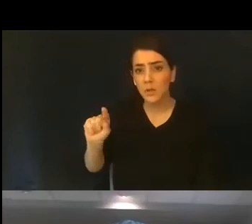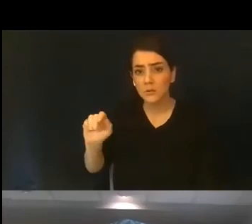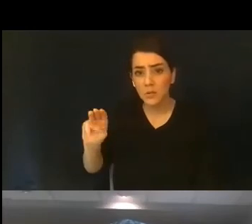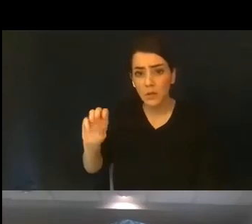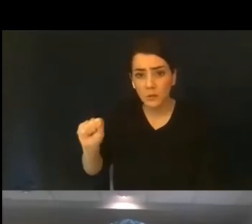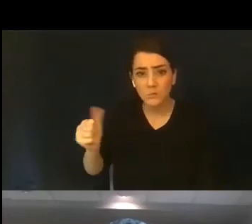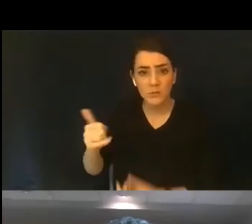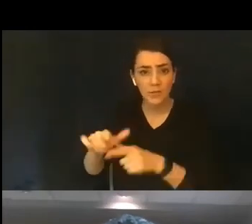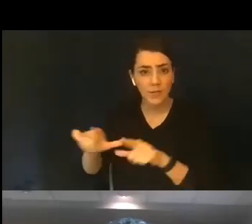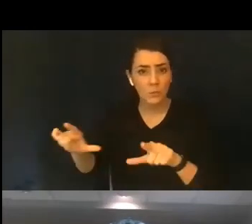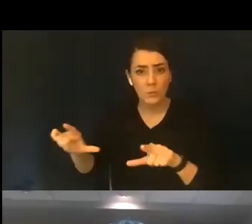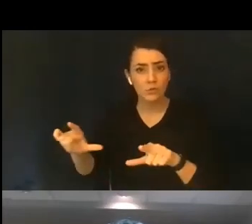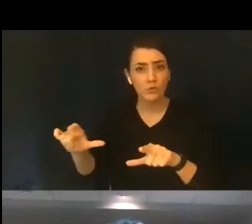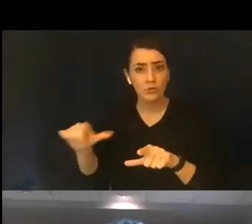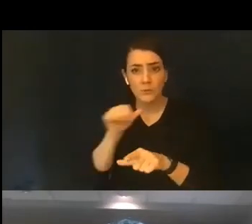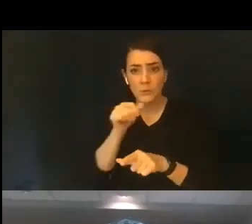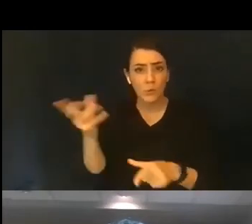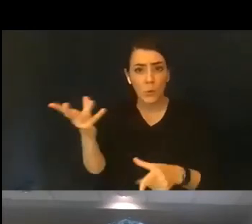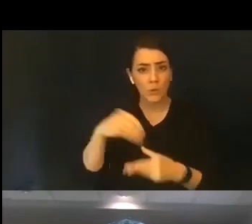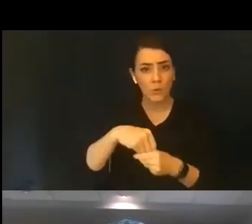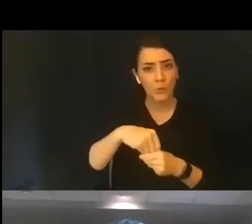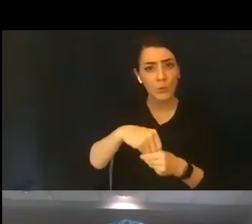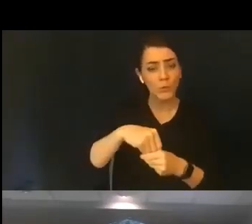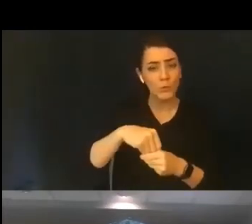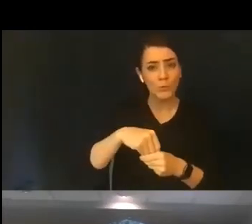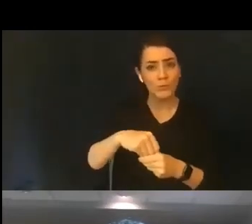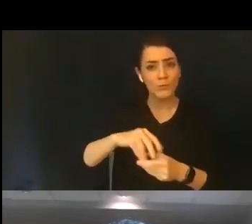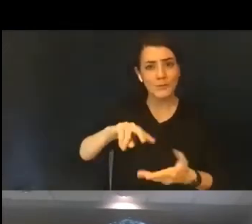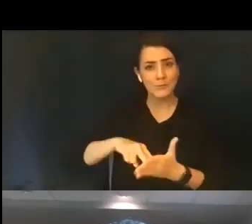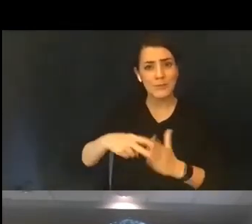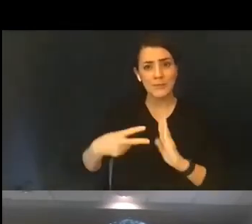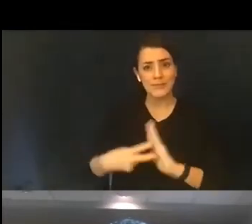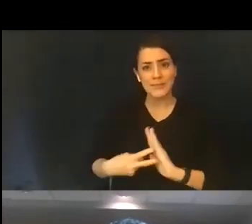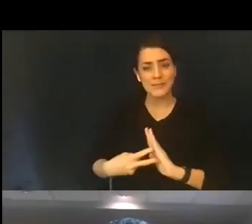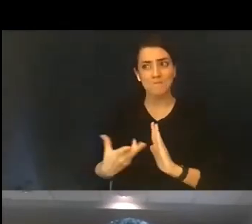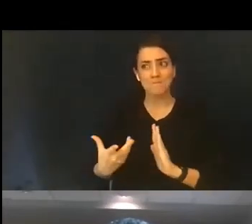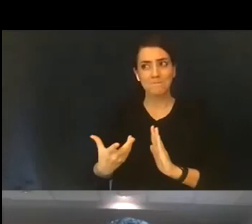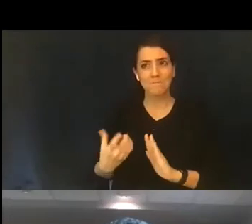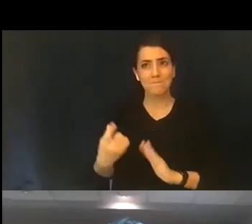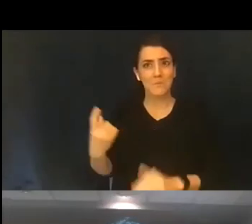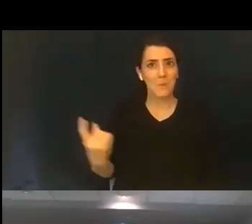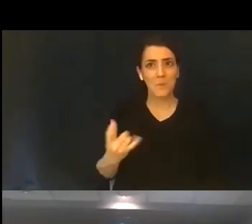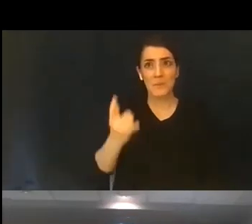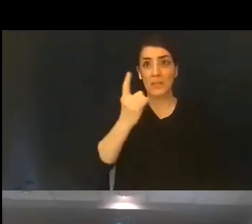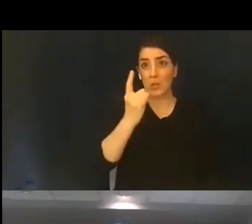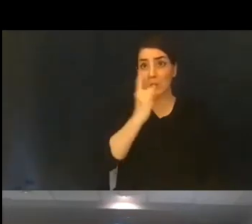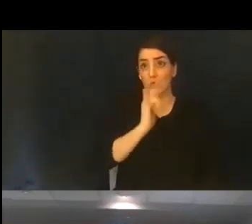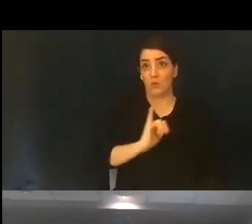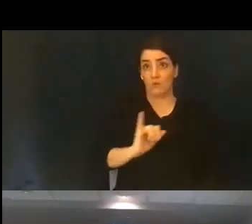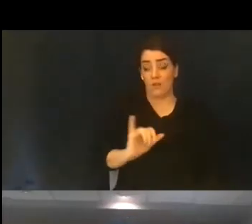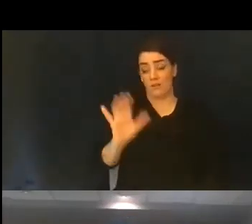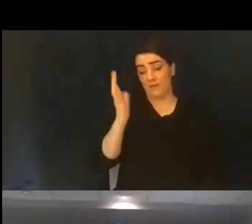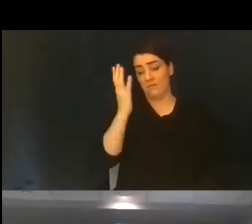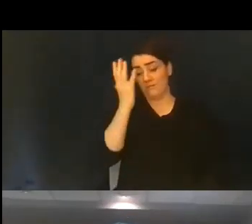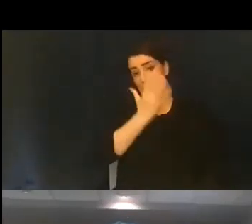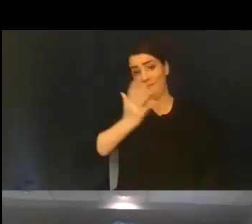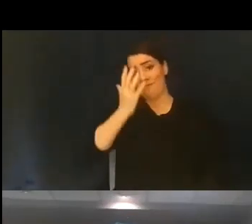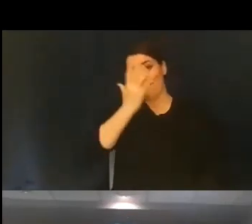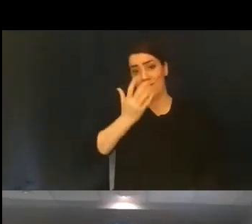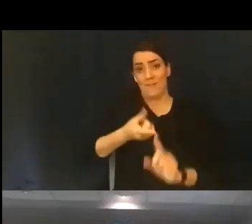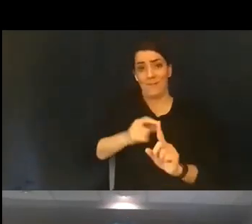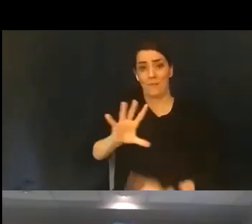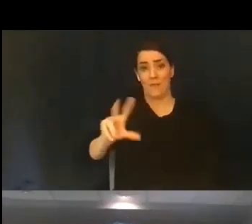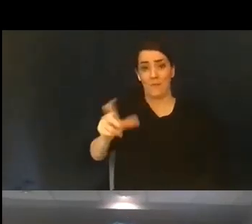the only thing that's Cambodian about them would be their facial appearance. So I think it's